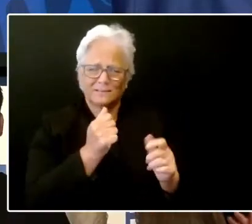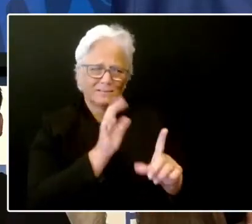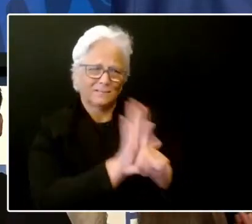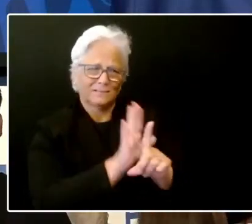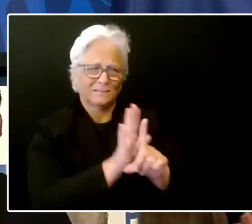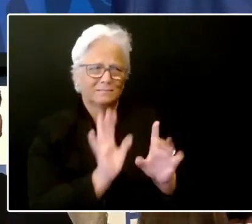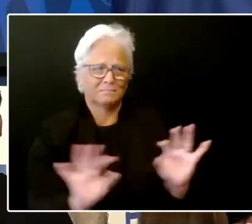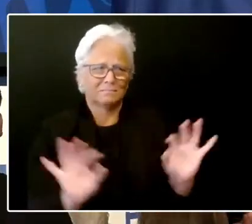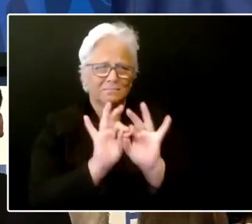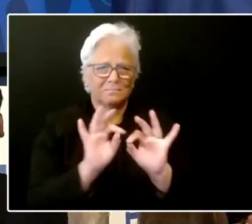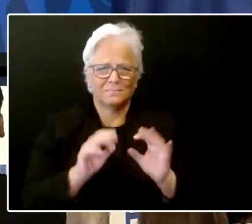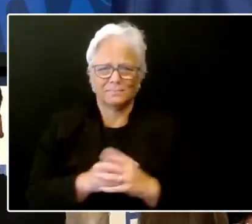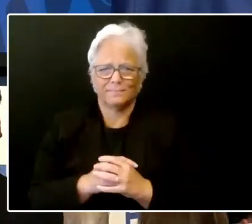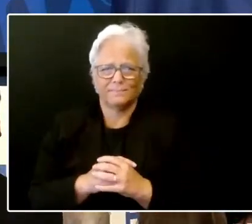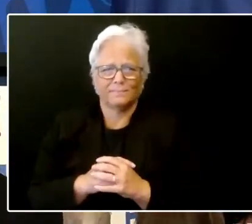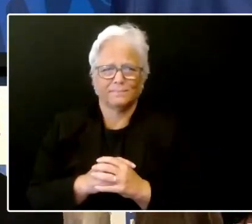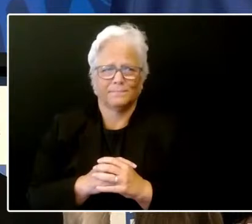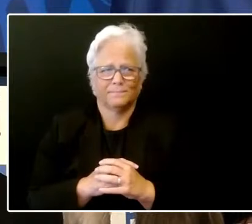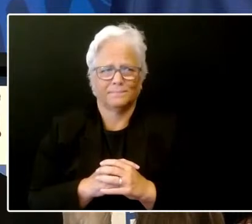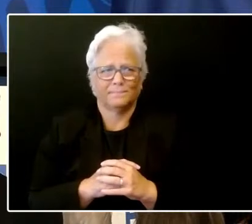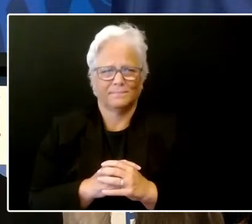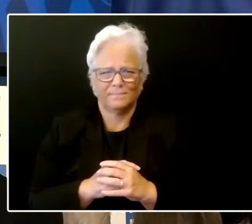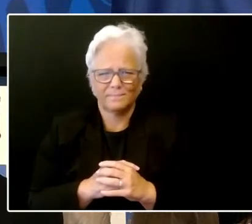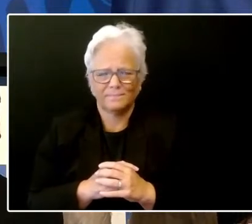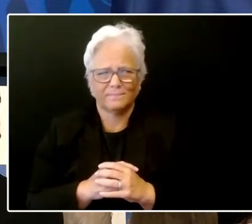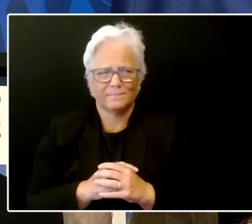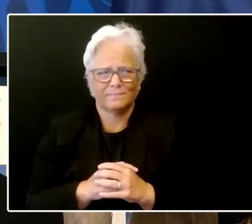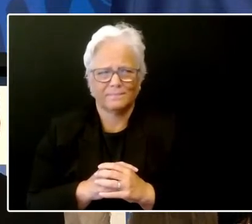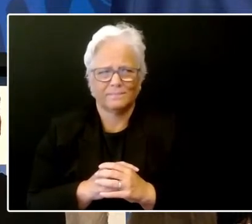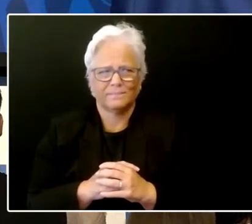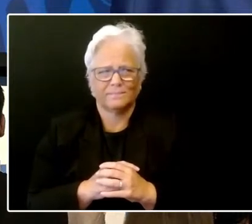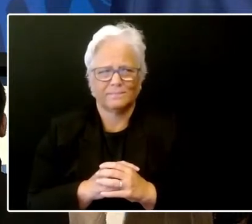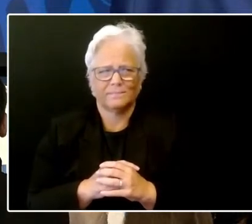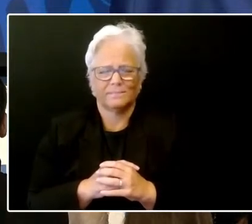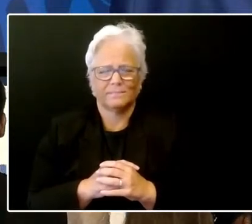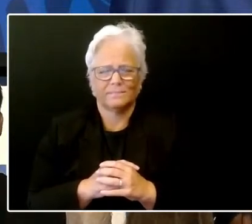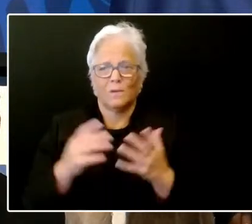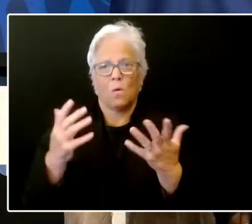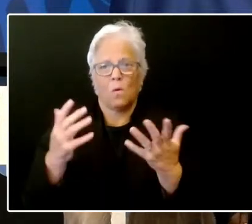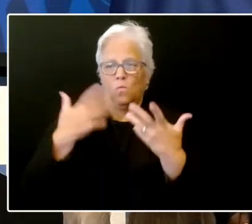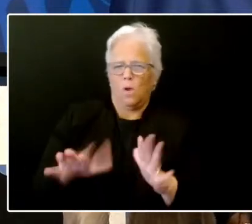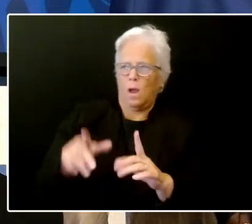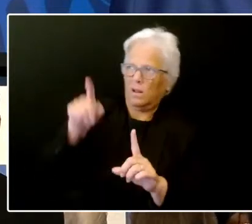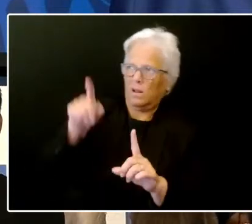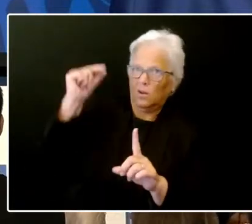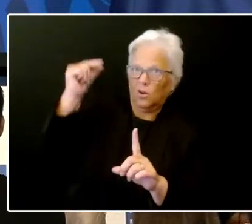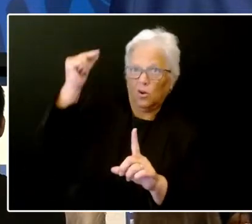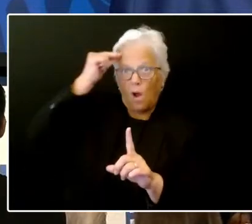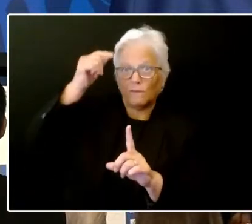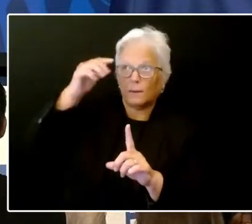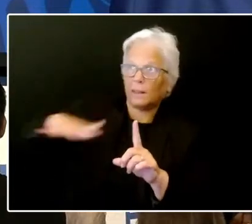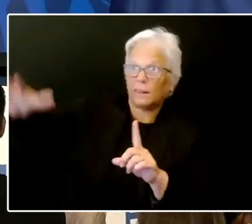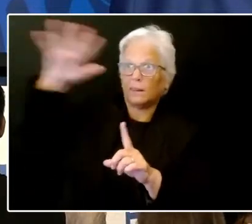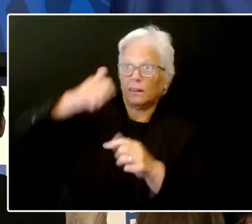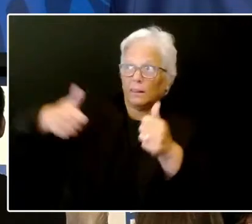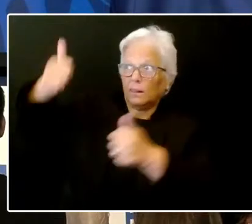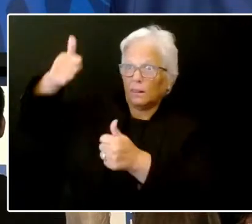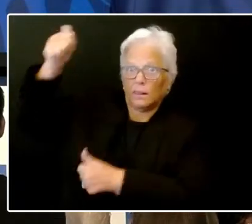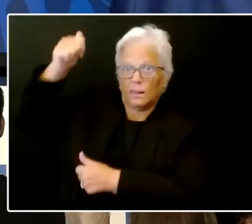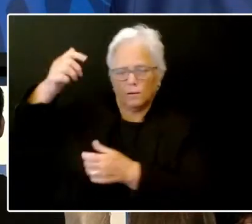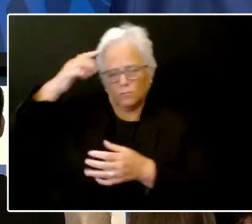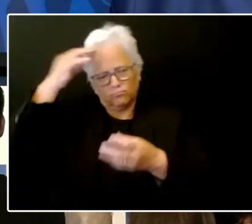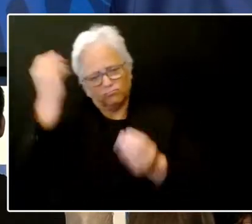And when Congress passes a law that restores the reproductive freedoms of Roe, our President, Joe Biden, will